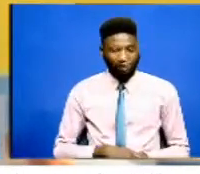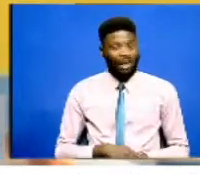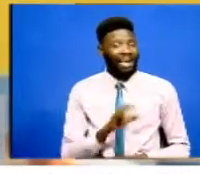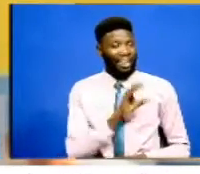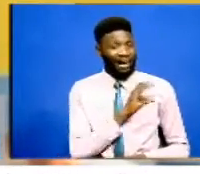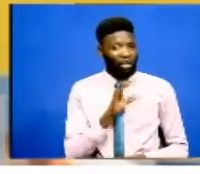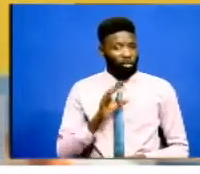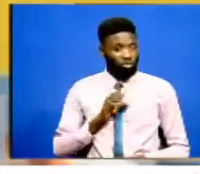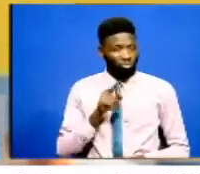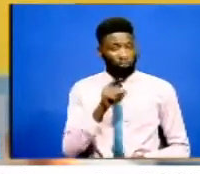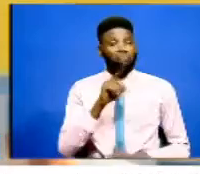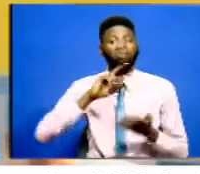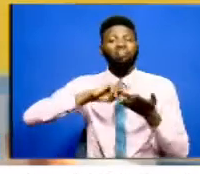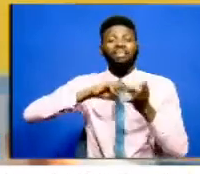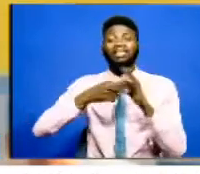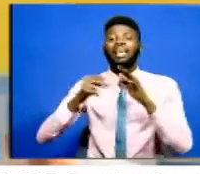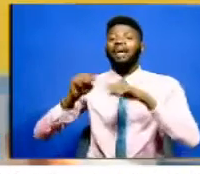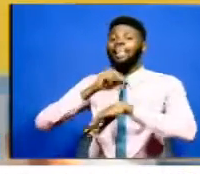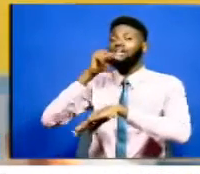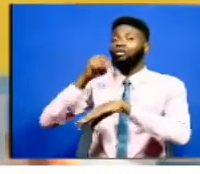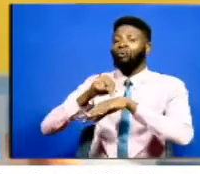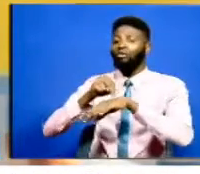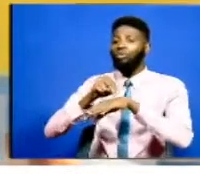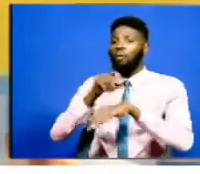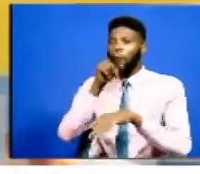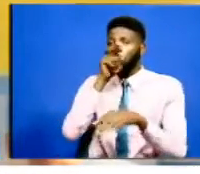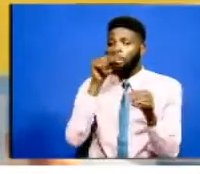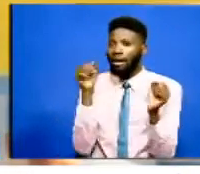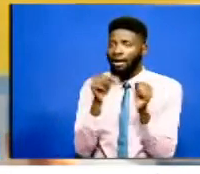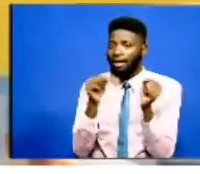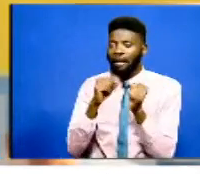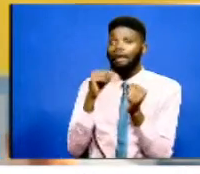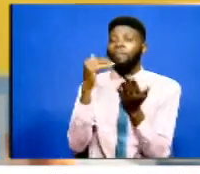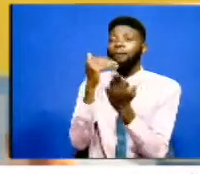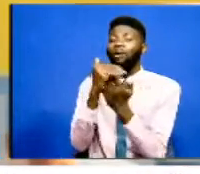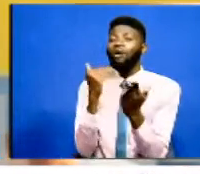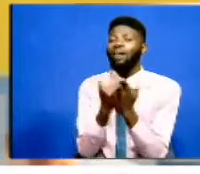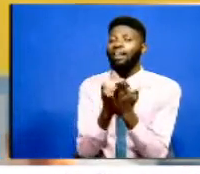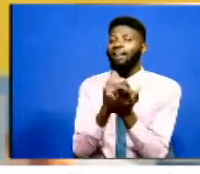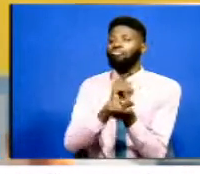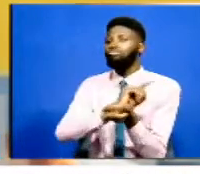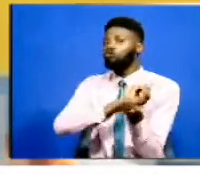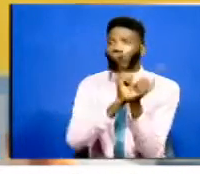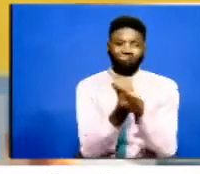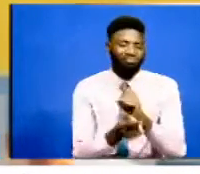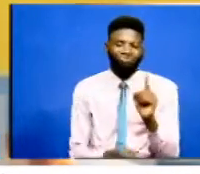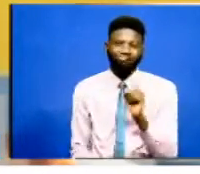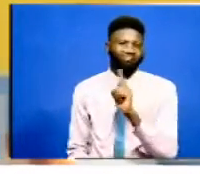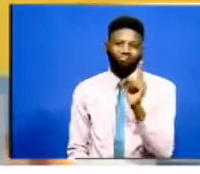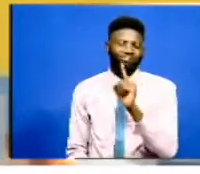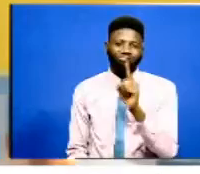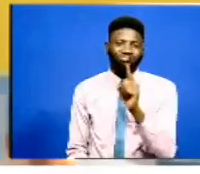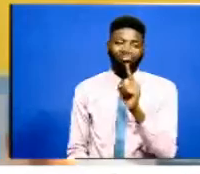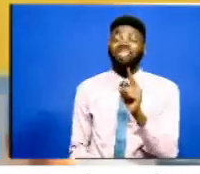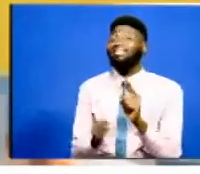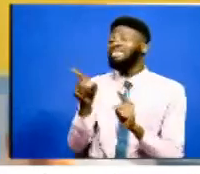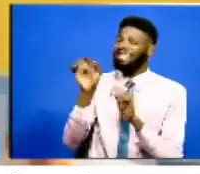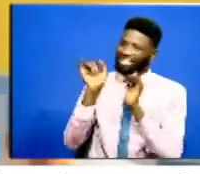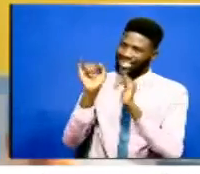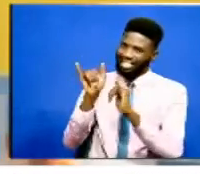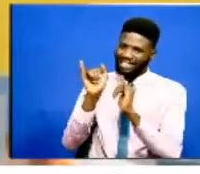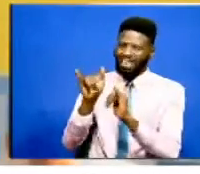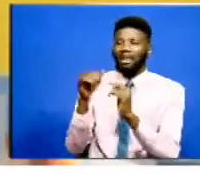not a replacement of the National Malaria Program, which will remain primarily responsible for the technical